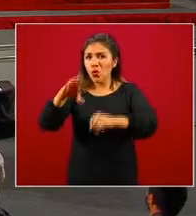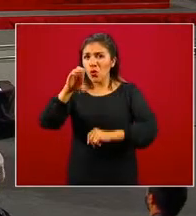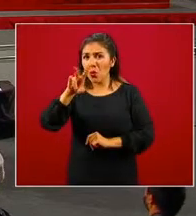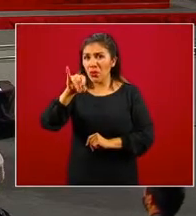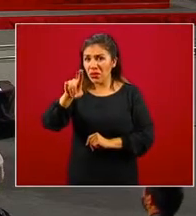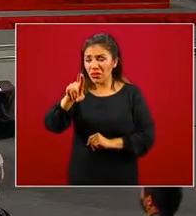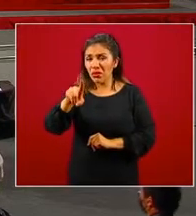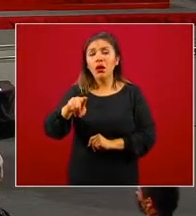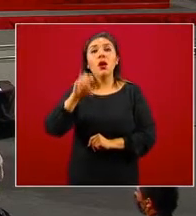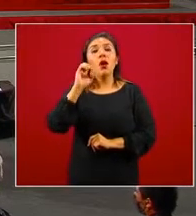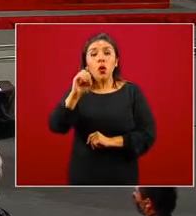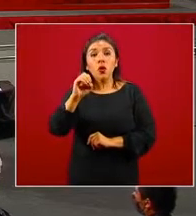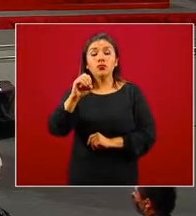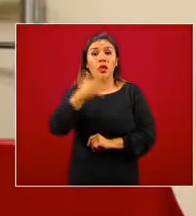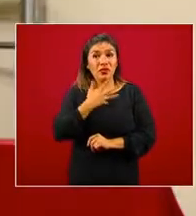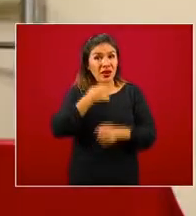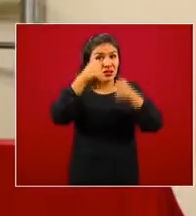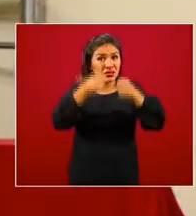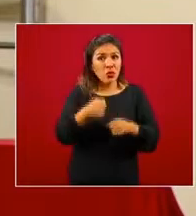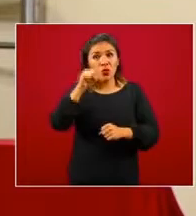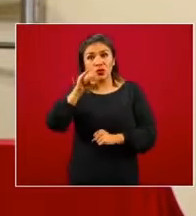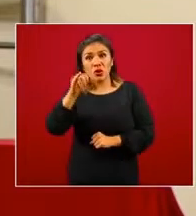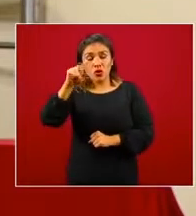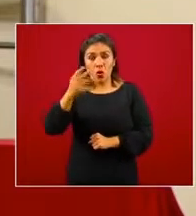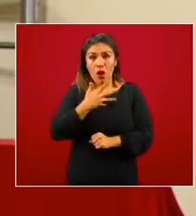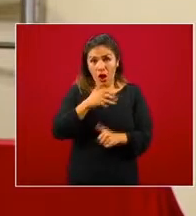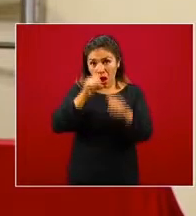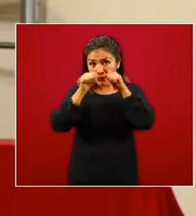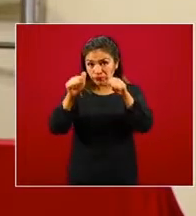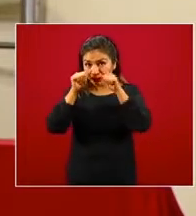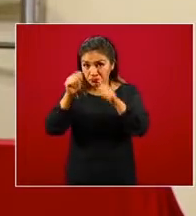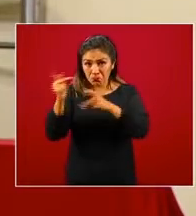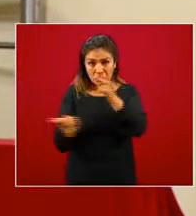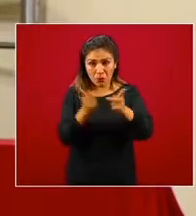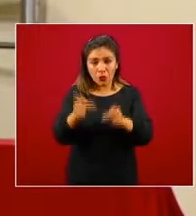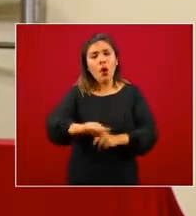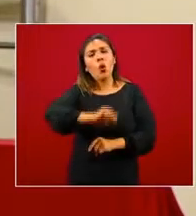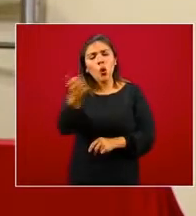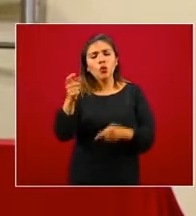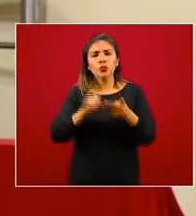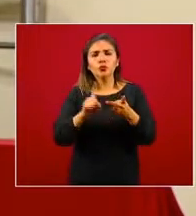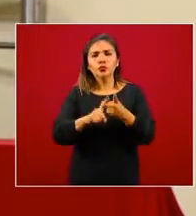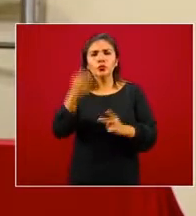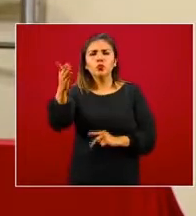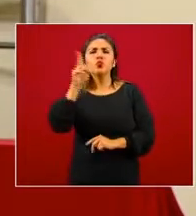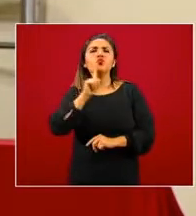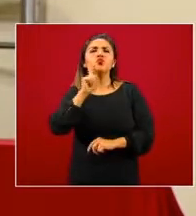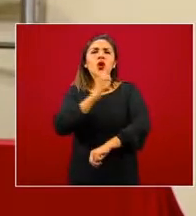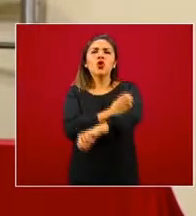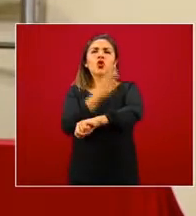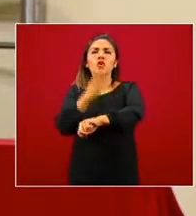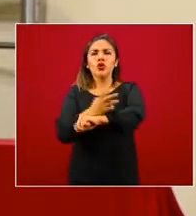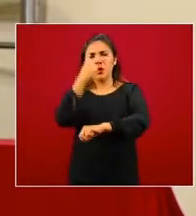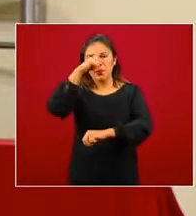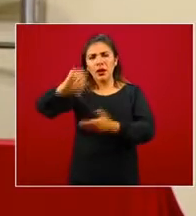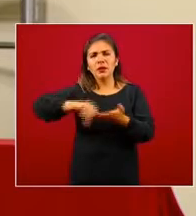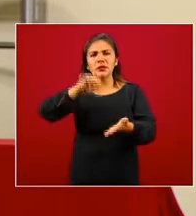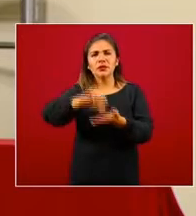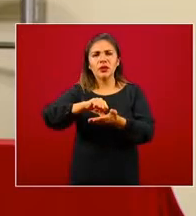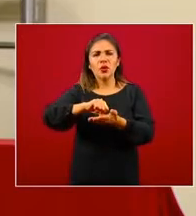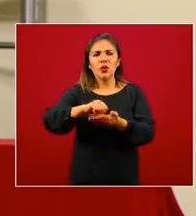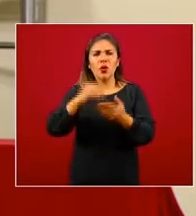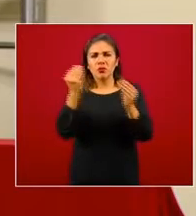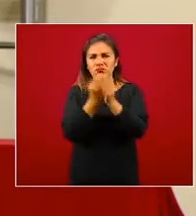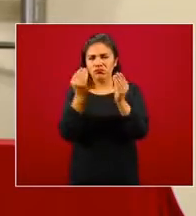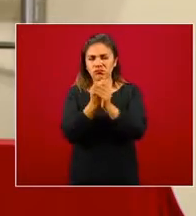been infected by COVID? And if they have security, social security, or they're covered under the Mexican health system,